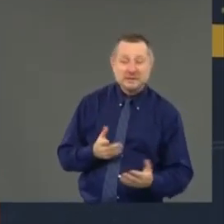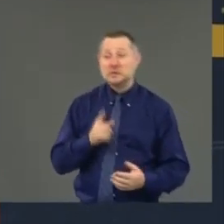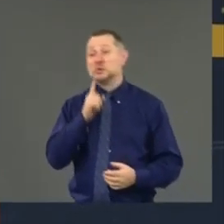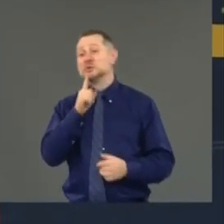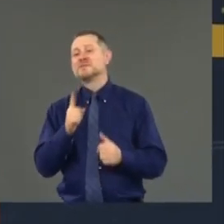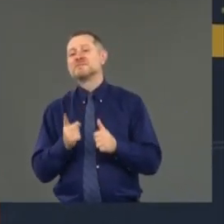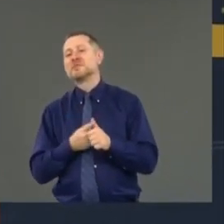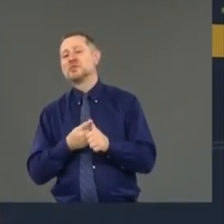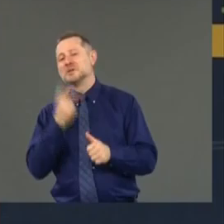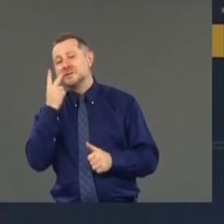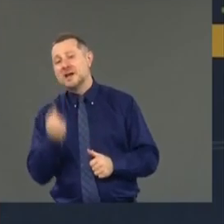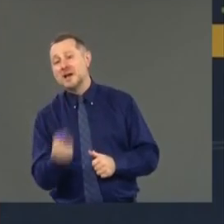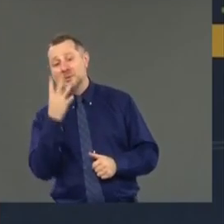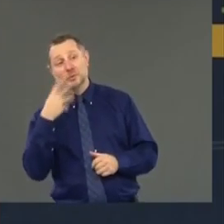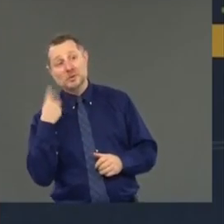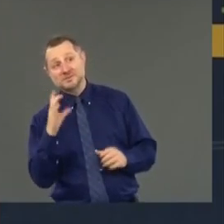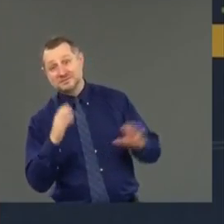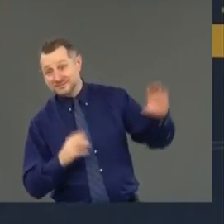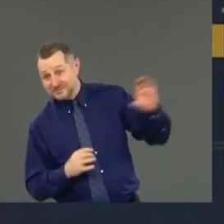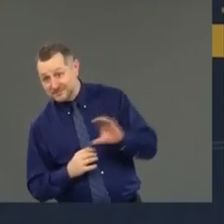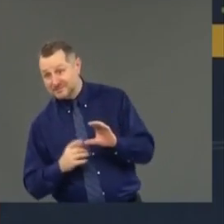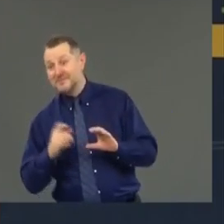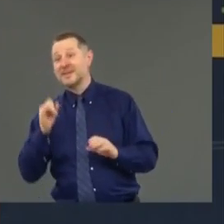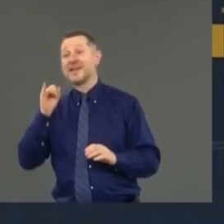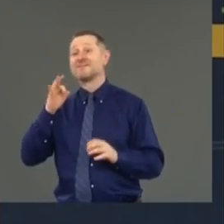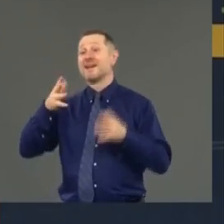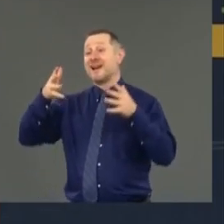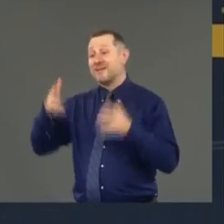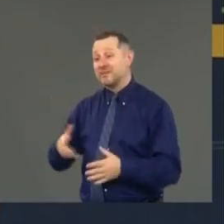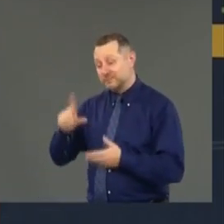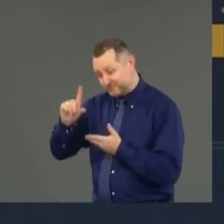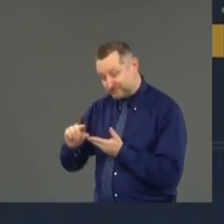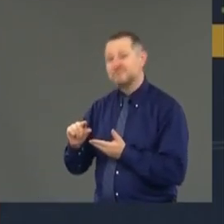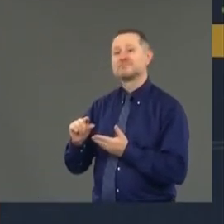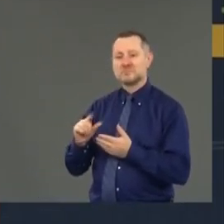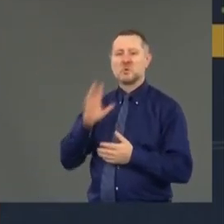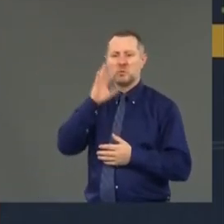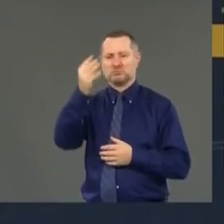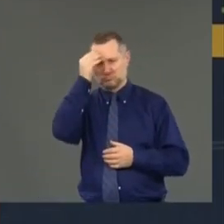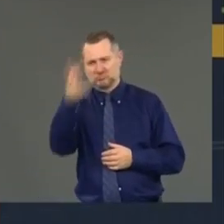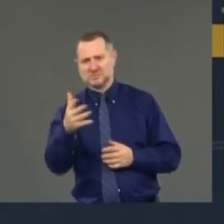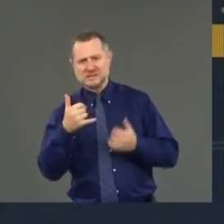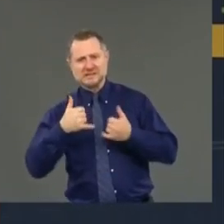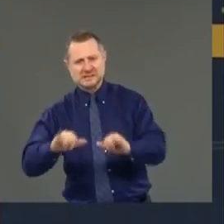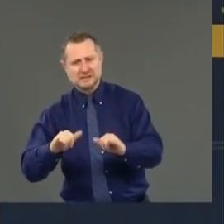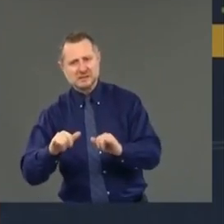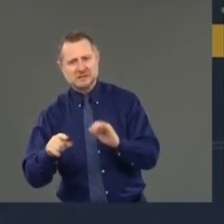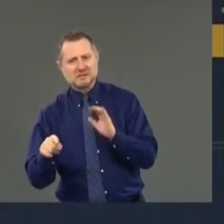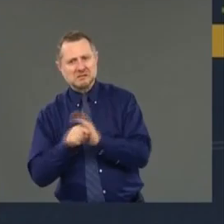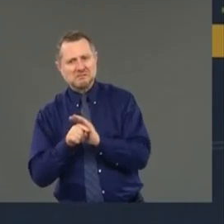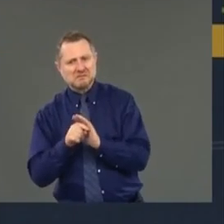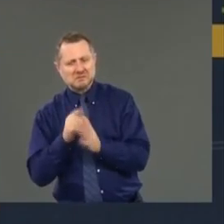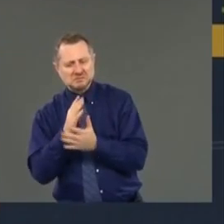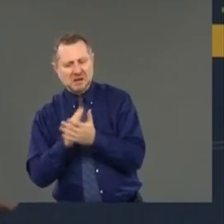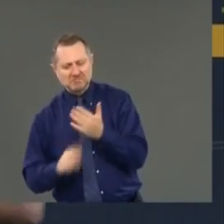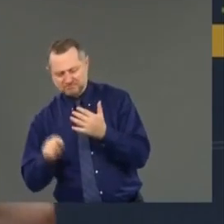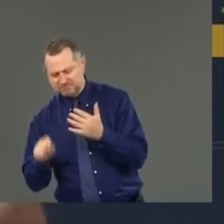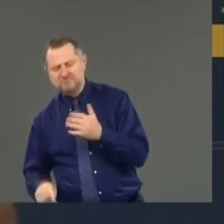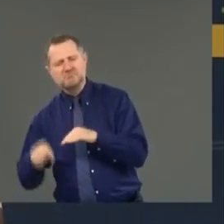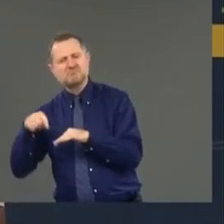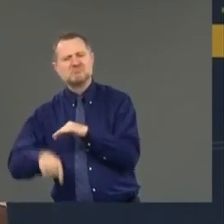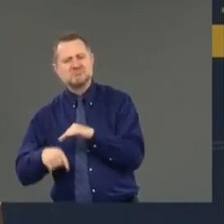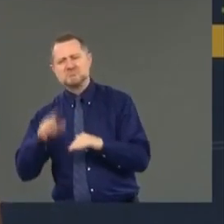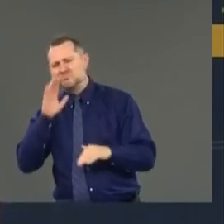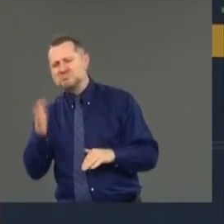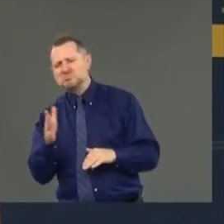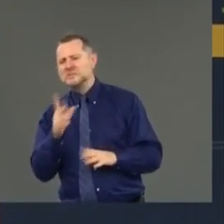funding is going to be, how do you make up the shortfall? And there will be a shortfall. But that's a very serious conversation, because making